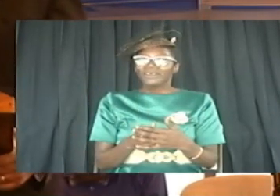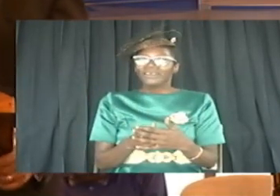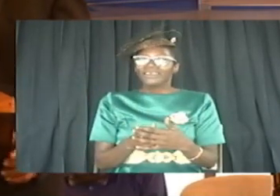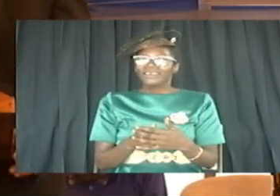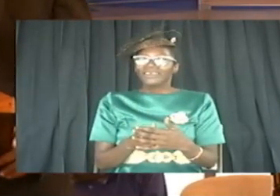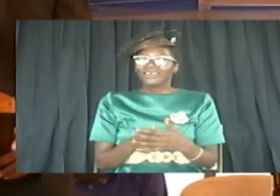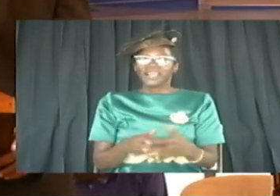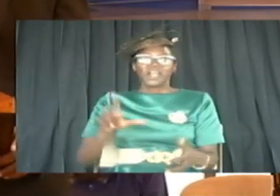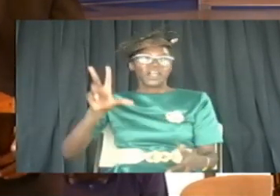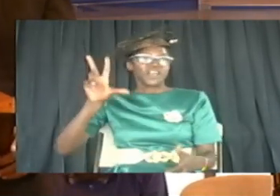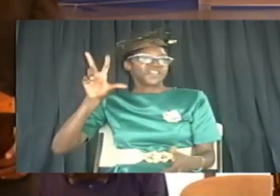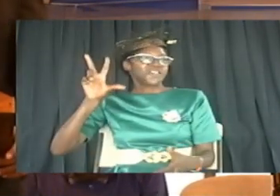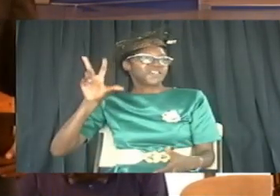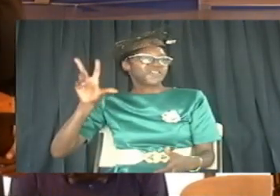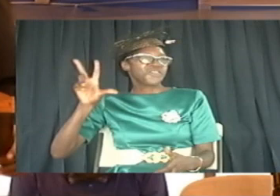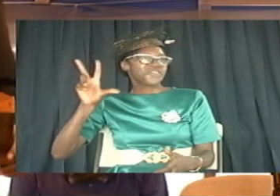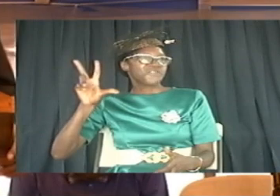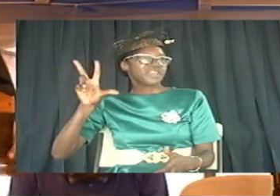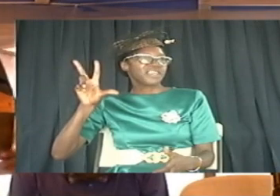ladies